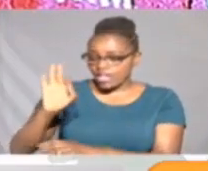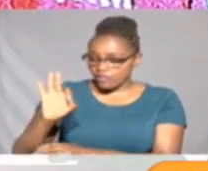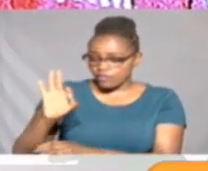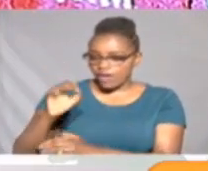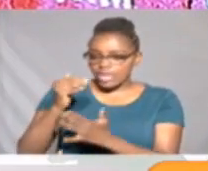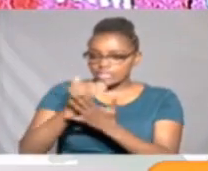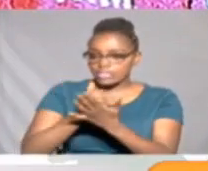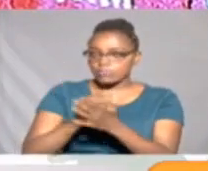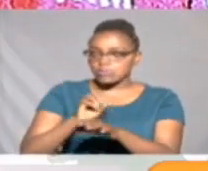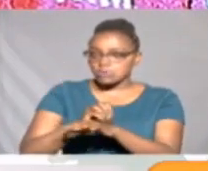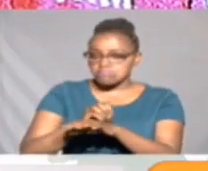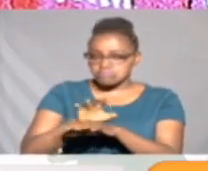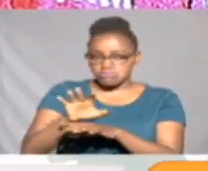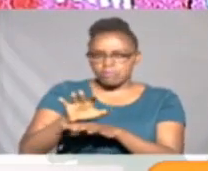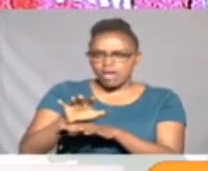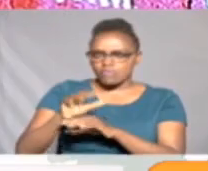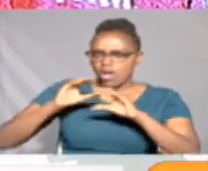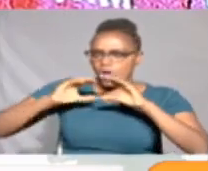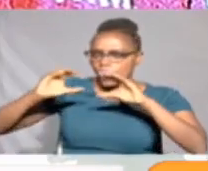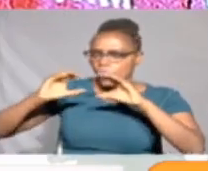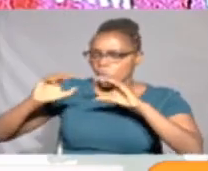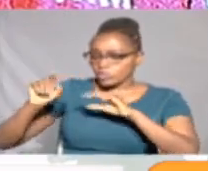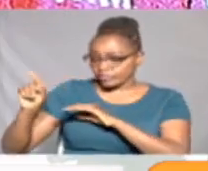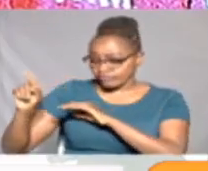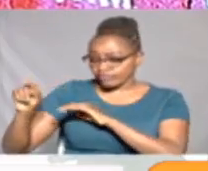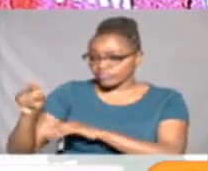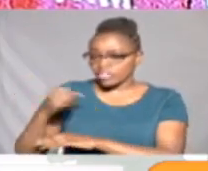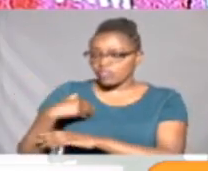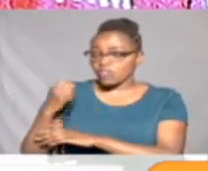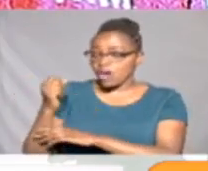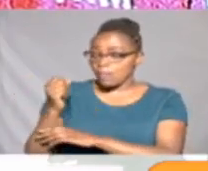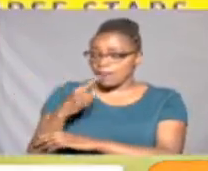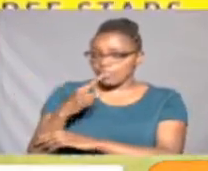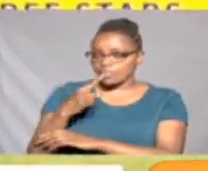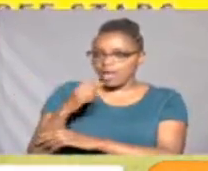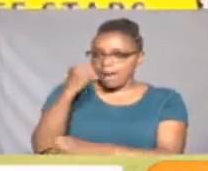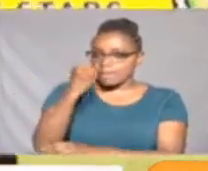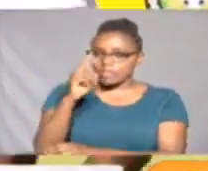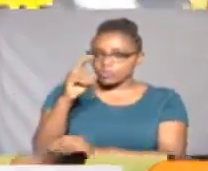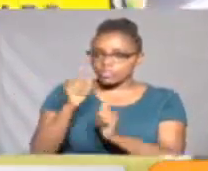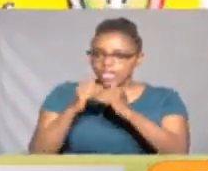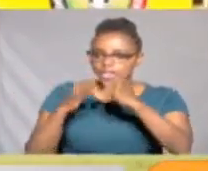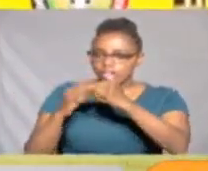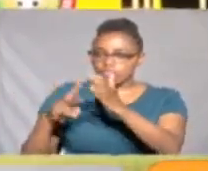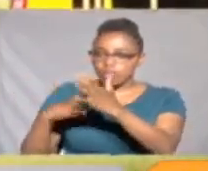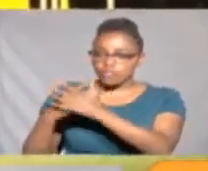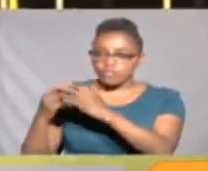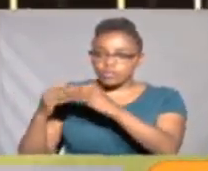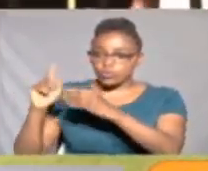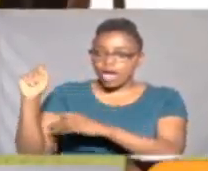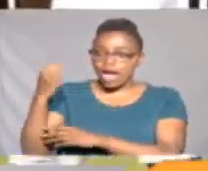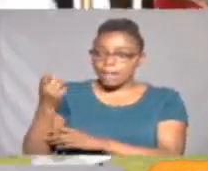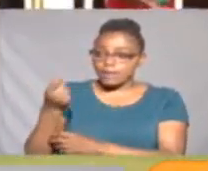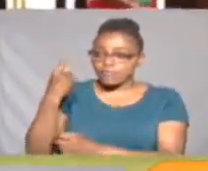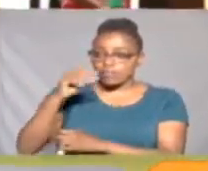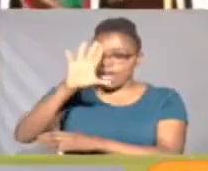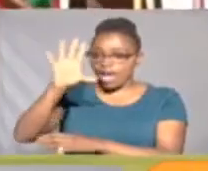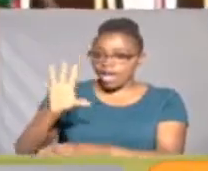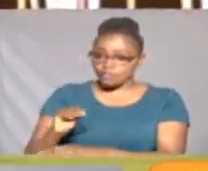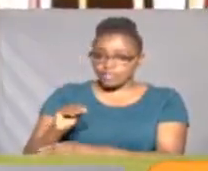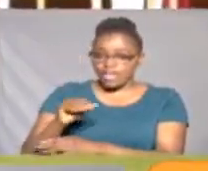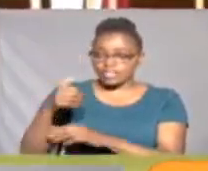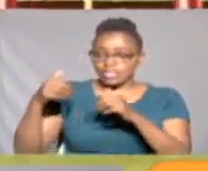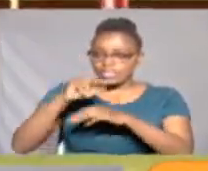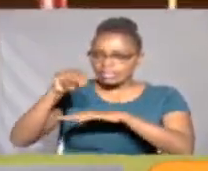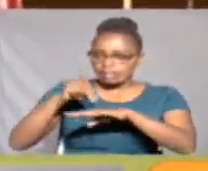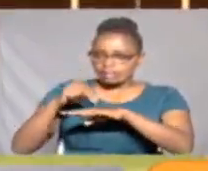released today. Migne, who had been coach of the Harambee Stars since May 2018, most recently failed to lead the Harambee Stars to the African Nations